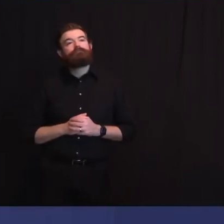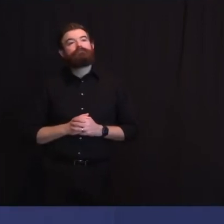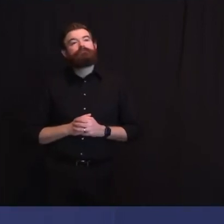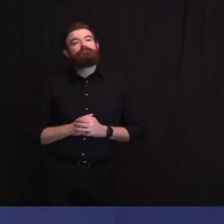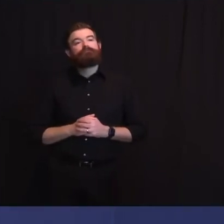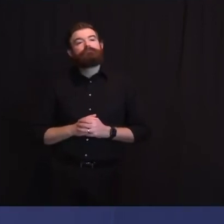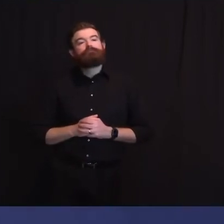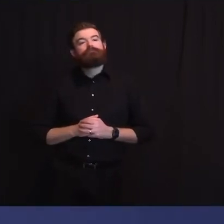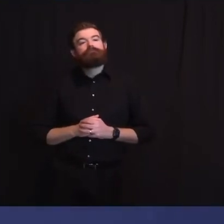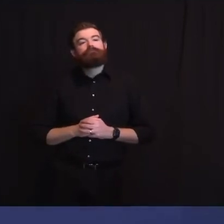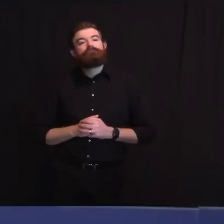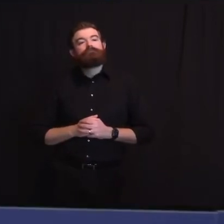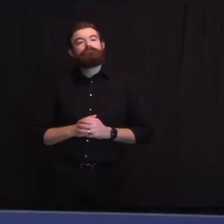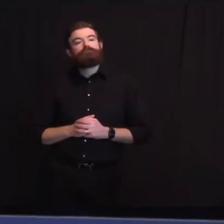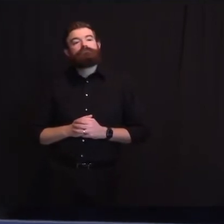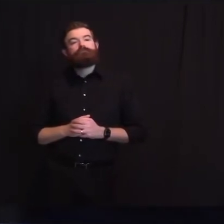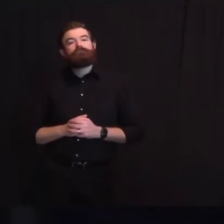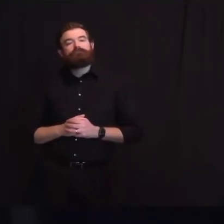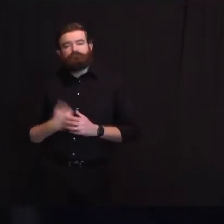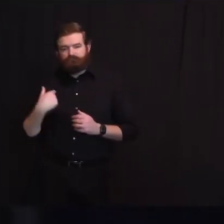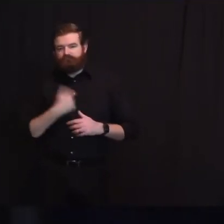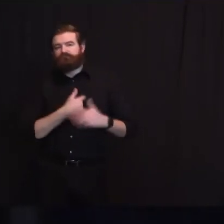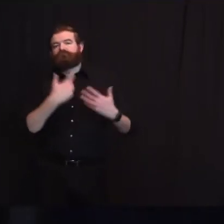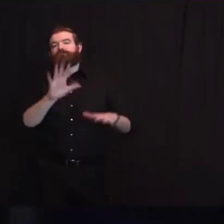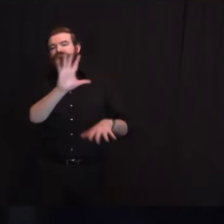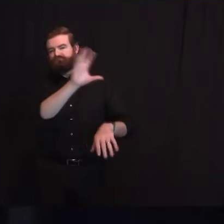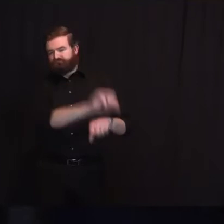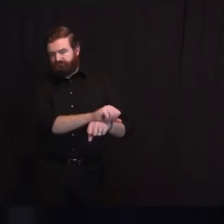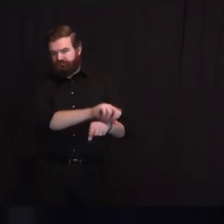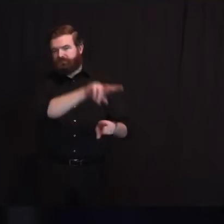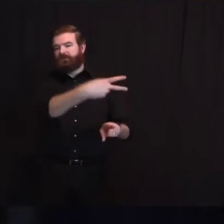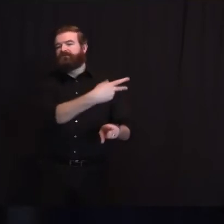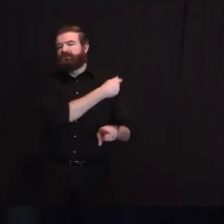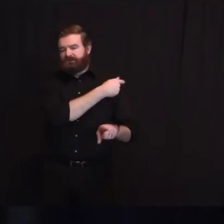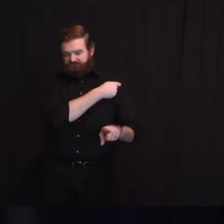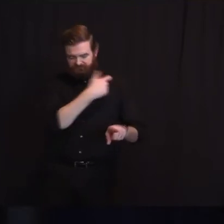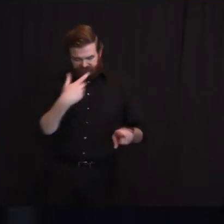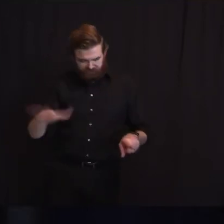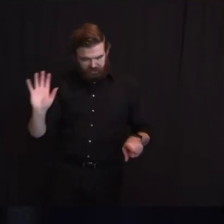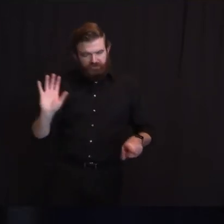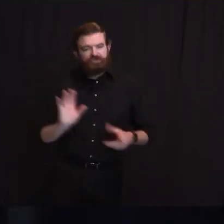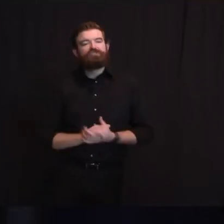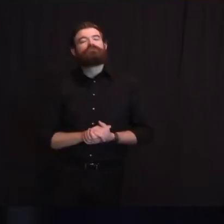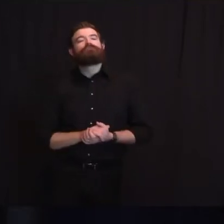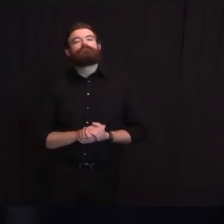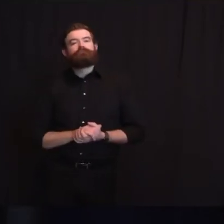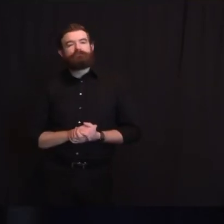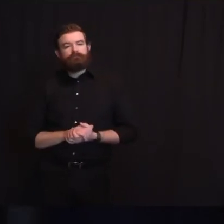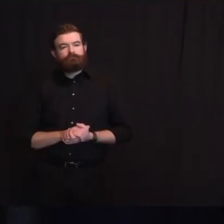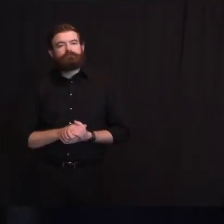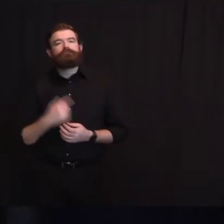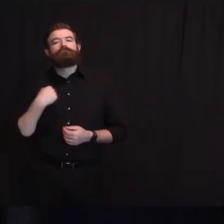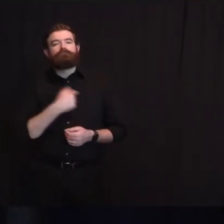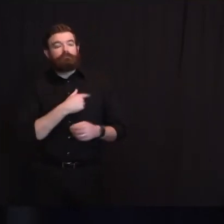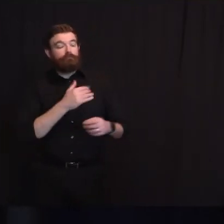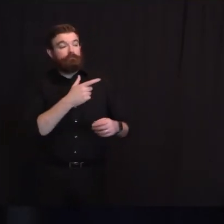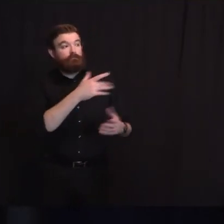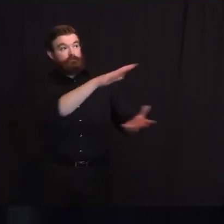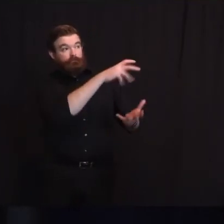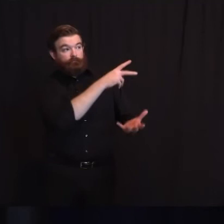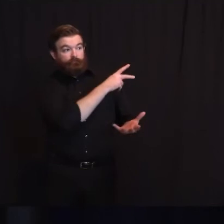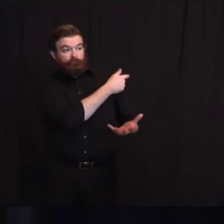there's been a lot of talk that, well, there's a shortage, where is my second dose? We have allocated with the federal government those